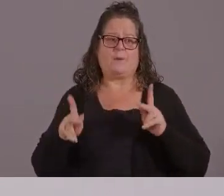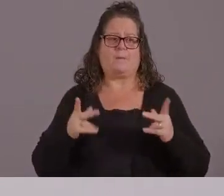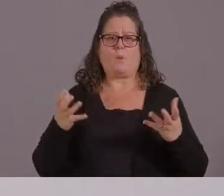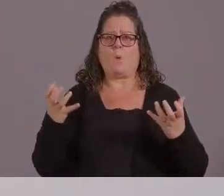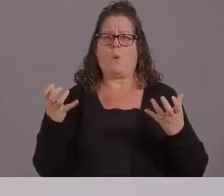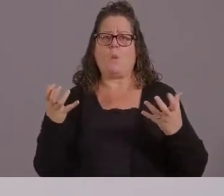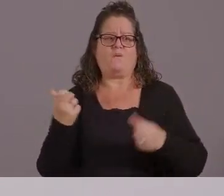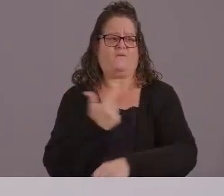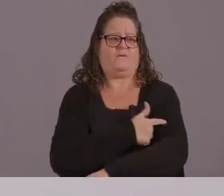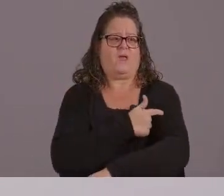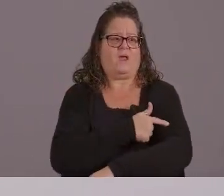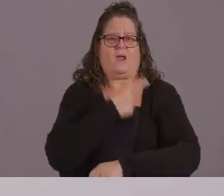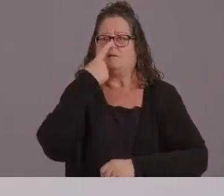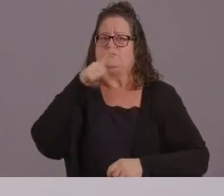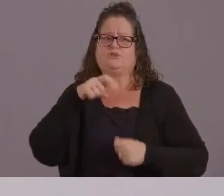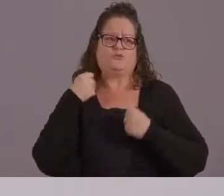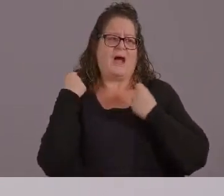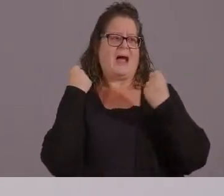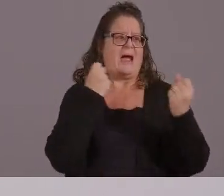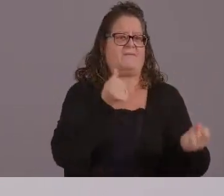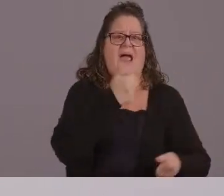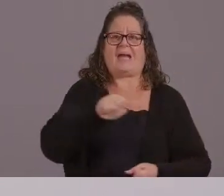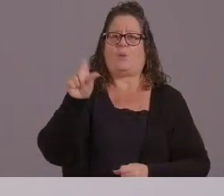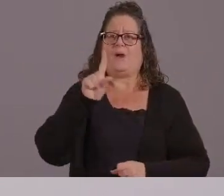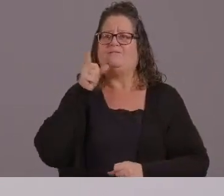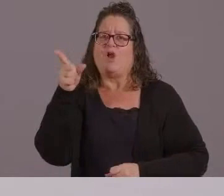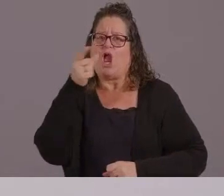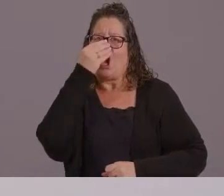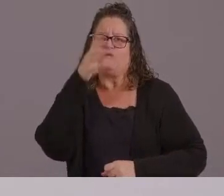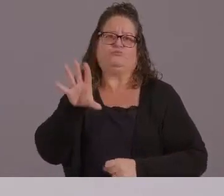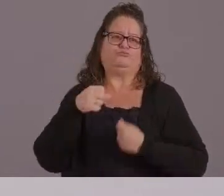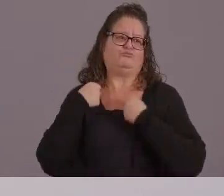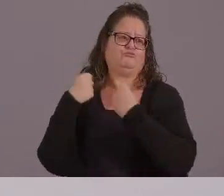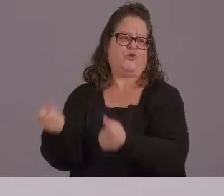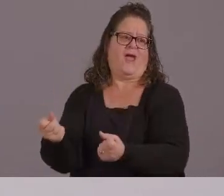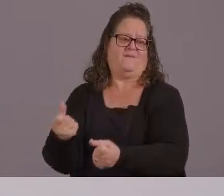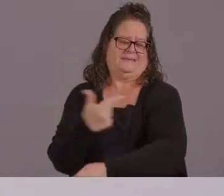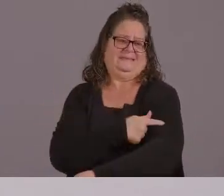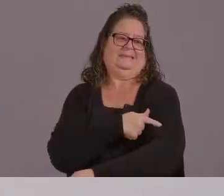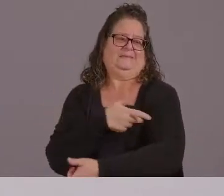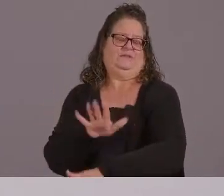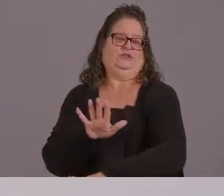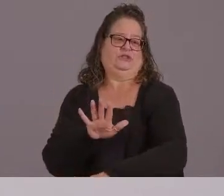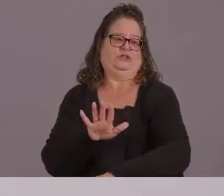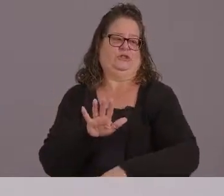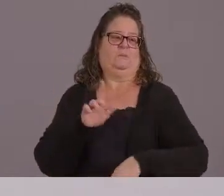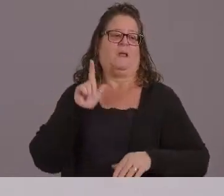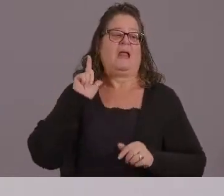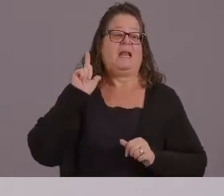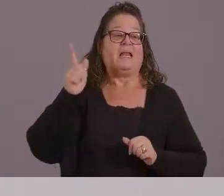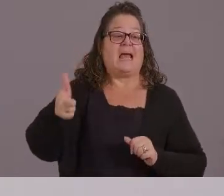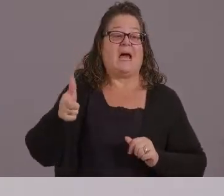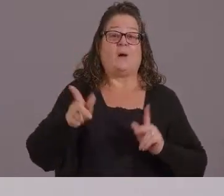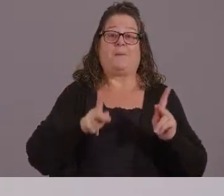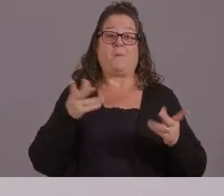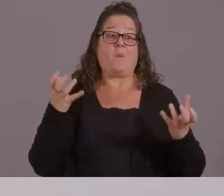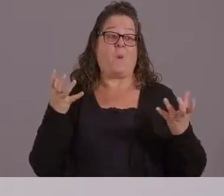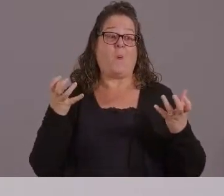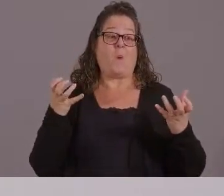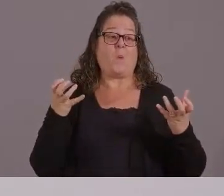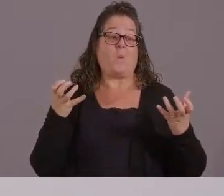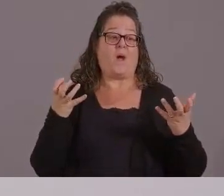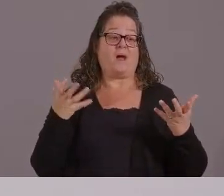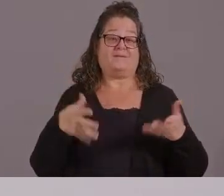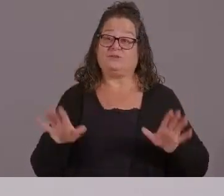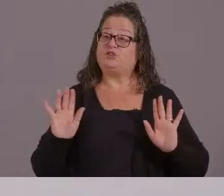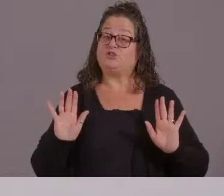will hit a point where it's going to be more about convenience and having it be in the neighborhood or being administered at a